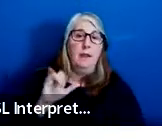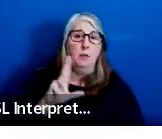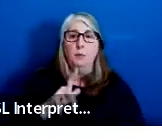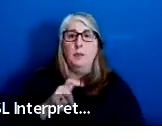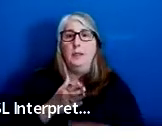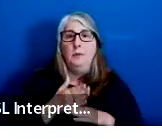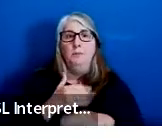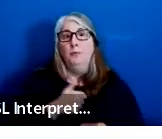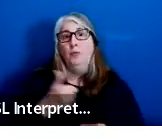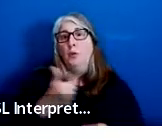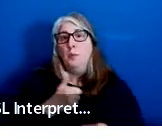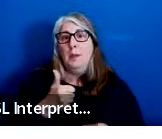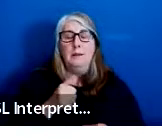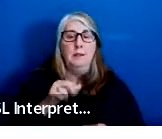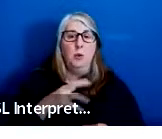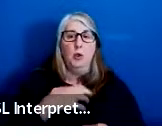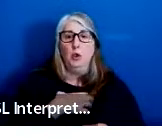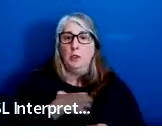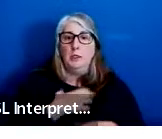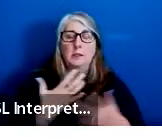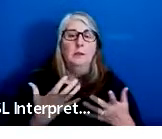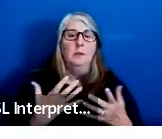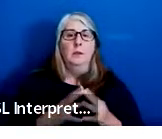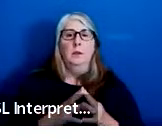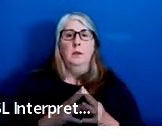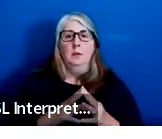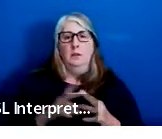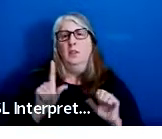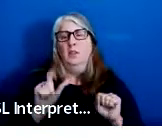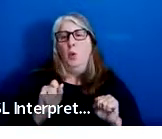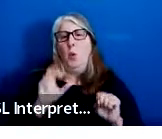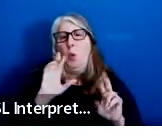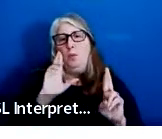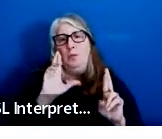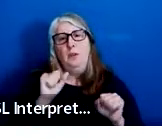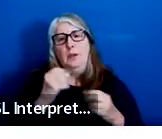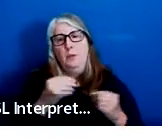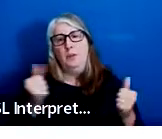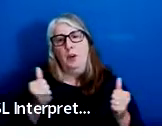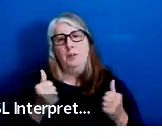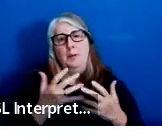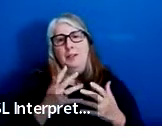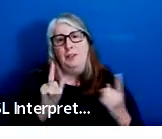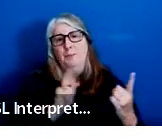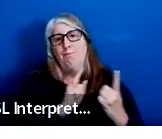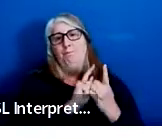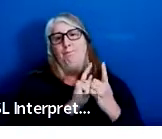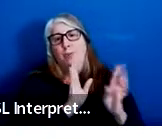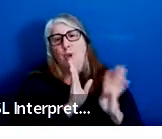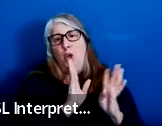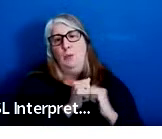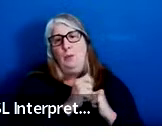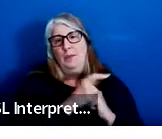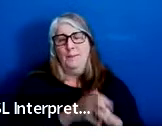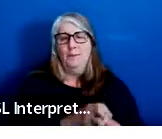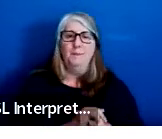nuisance, but hopefully you can resolve it by having a conversation with them if you're not comfortable with it.